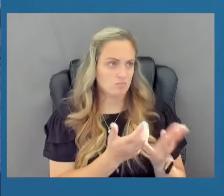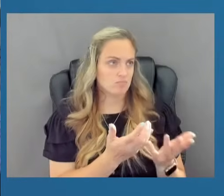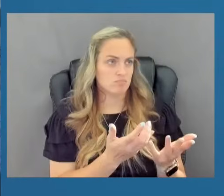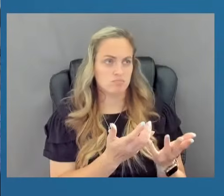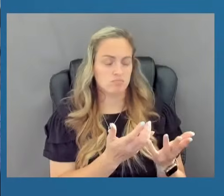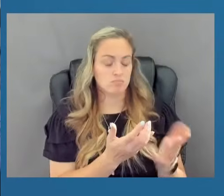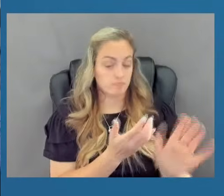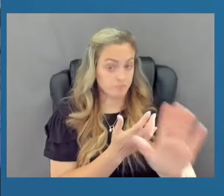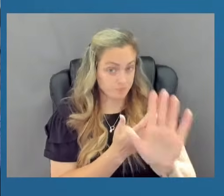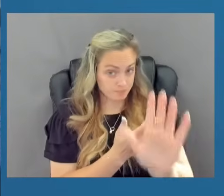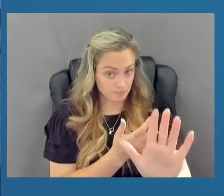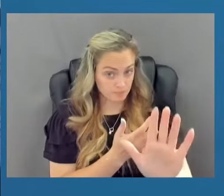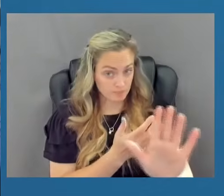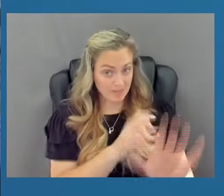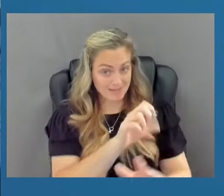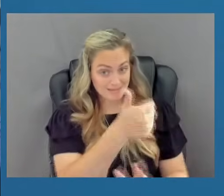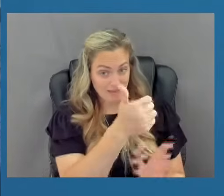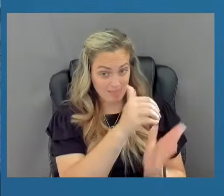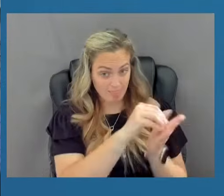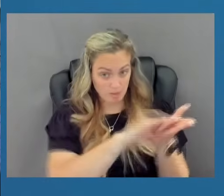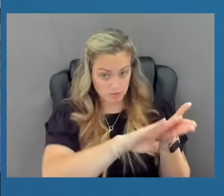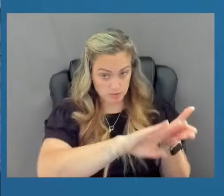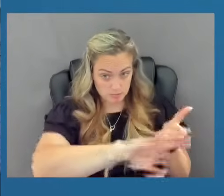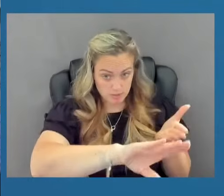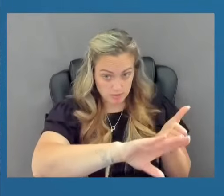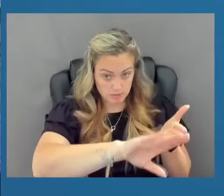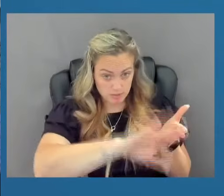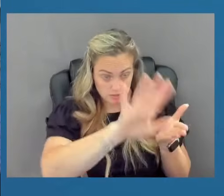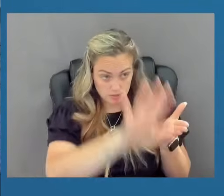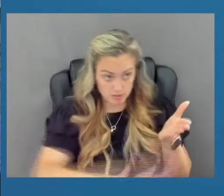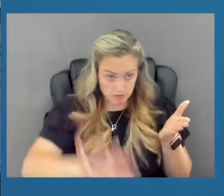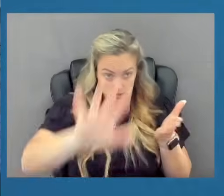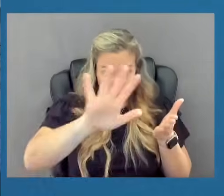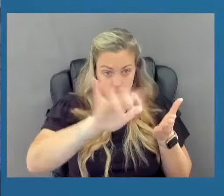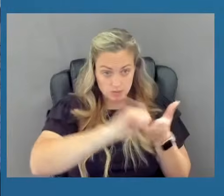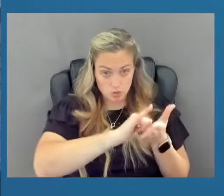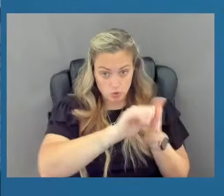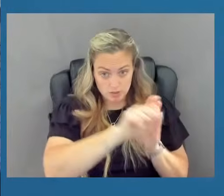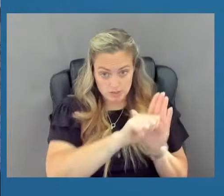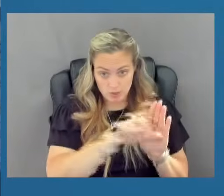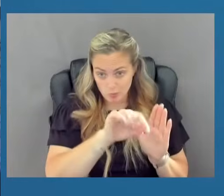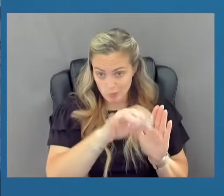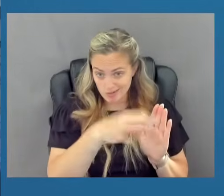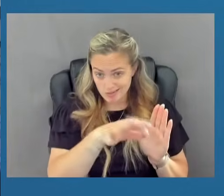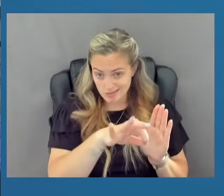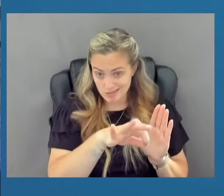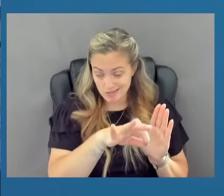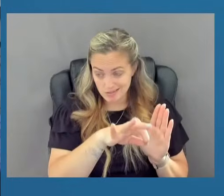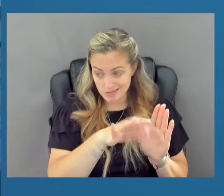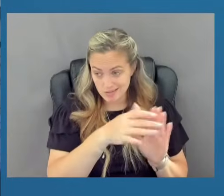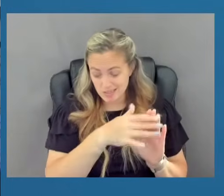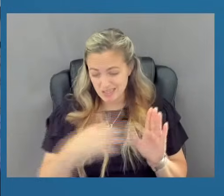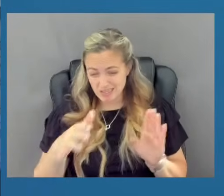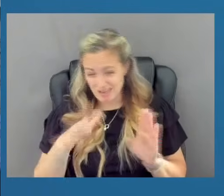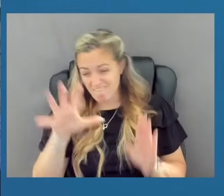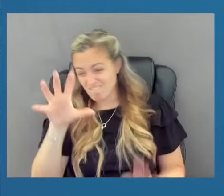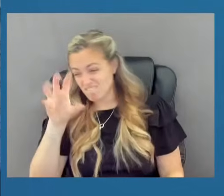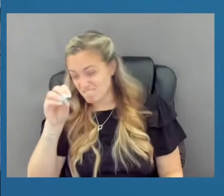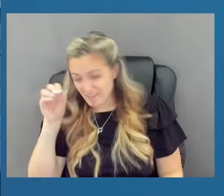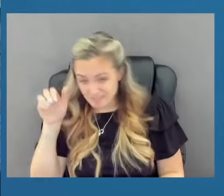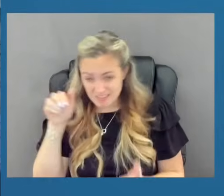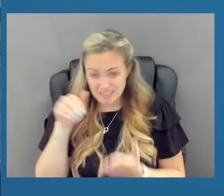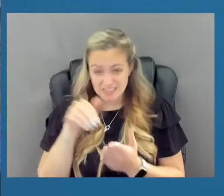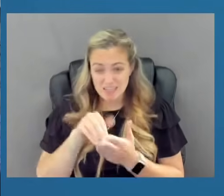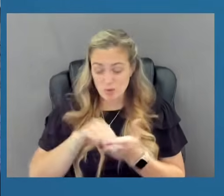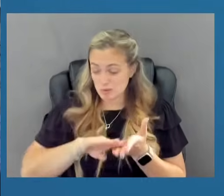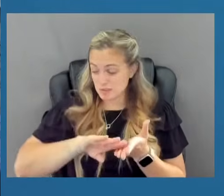this, 10,000 dismissals across the state in 2019 to almost 50,000